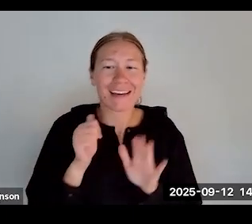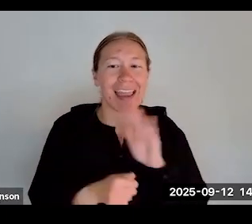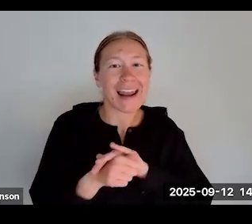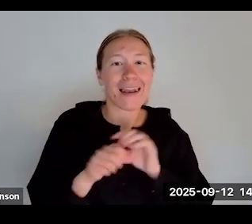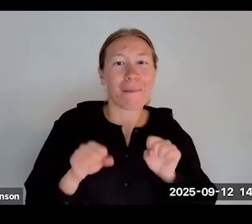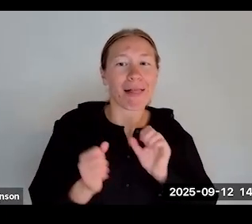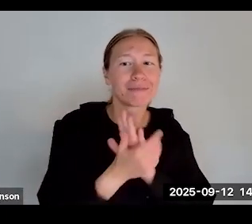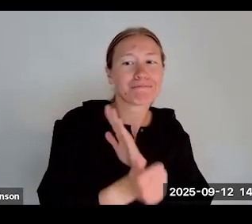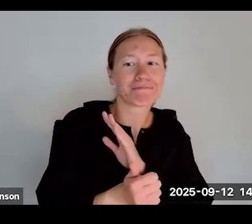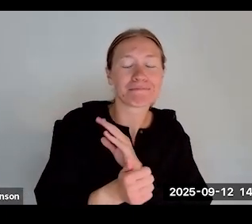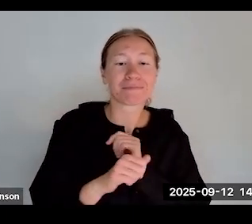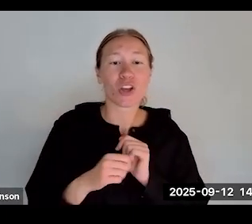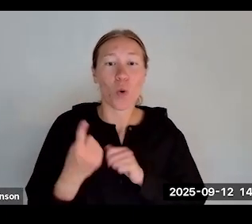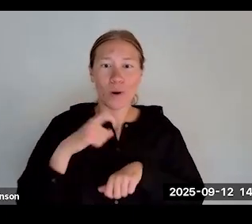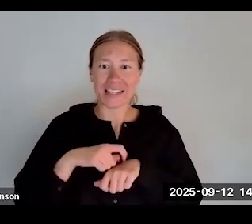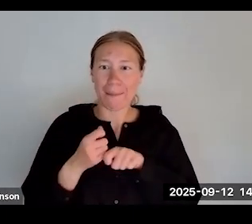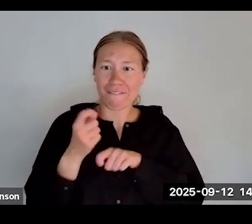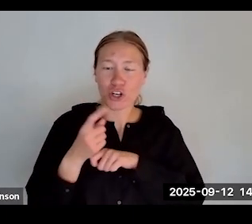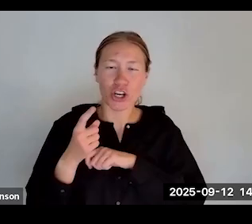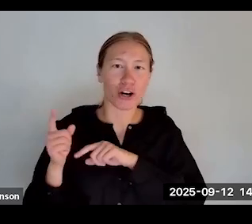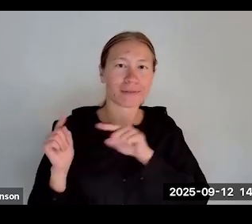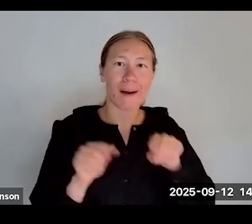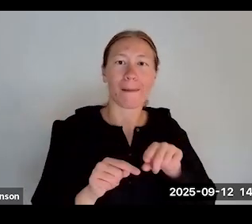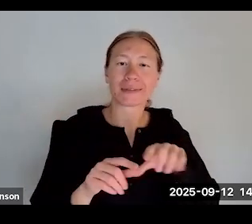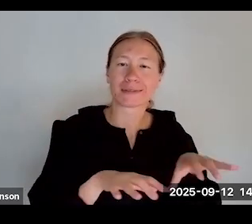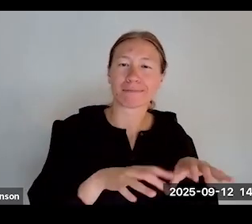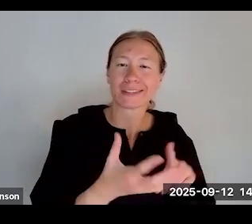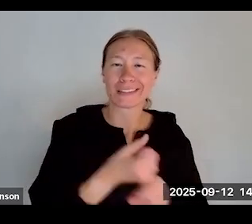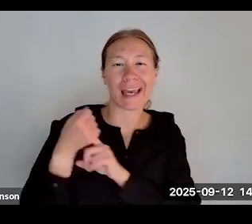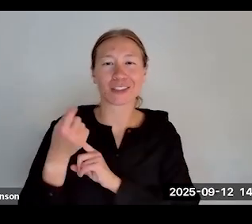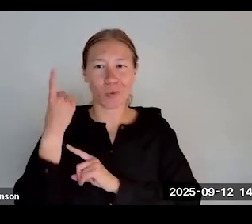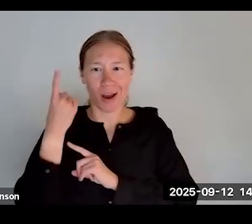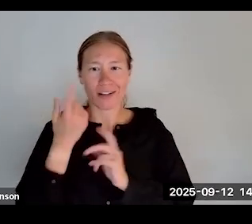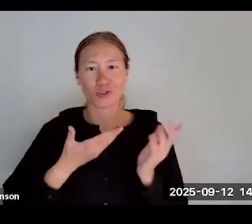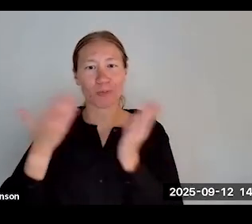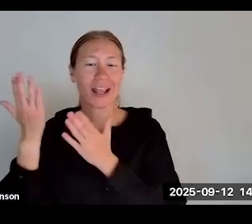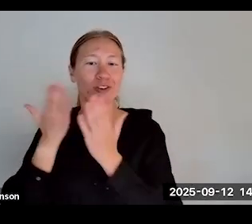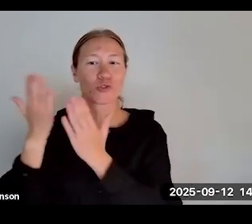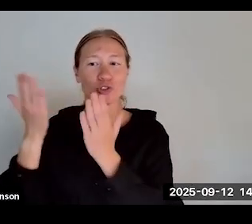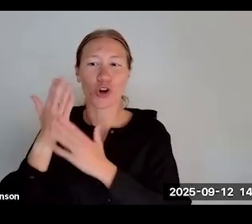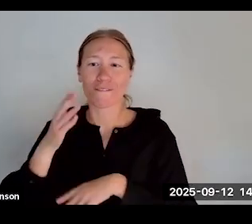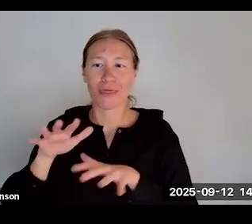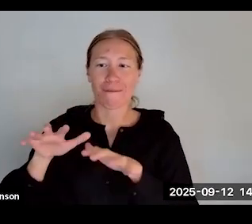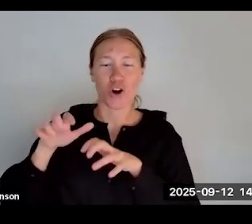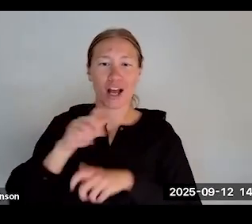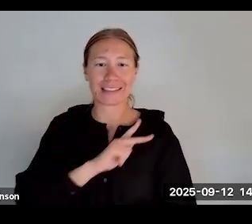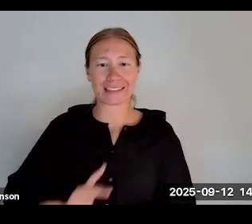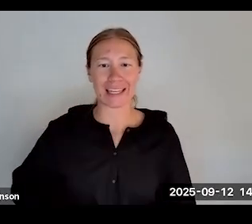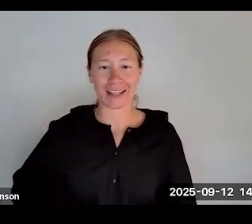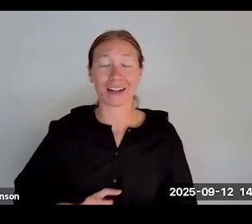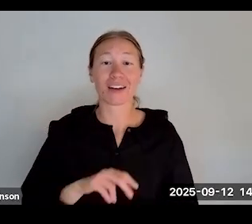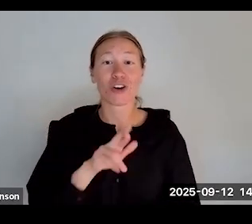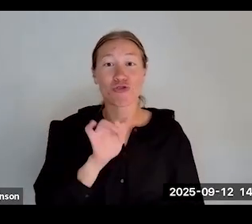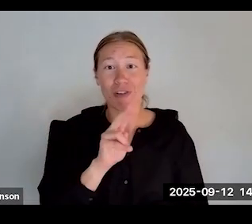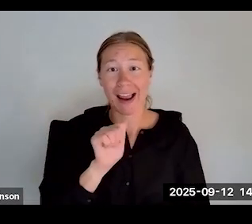and takes a witch from the village to serve the Frost King. After Raina's sister is chosen, Raina vows